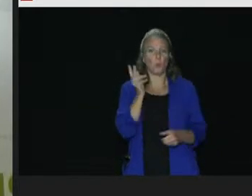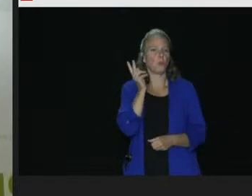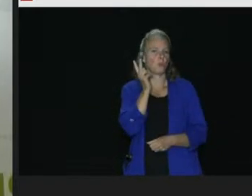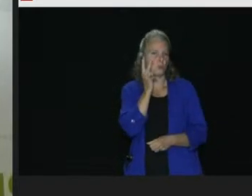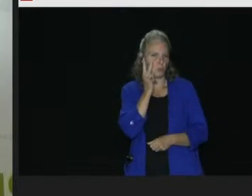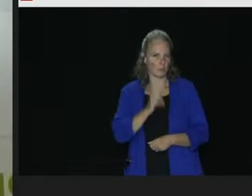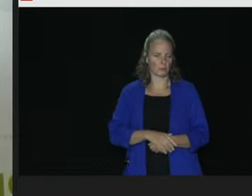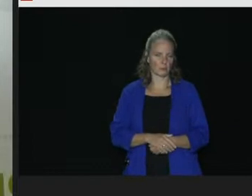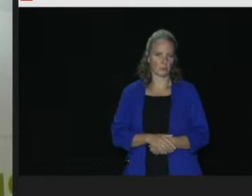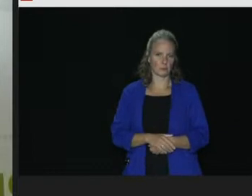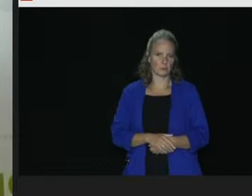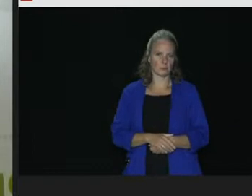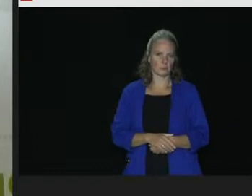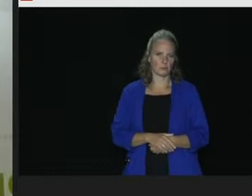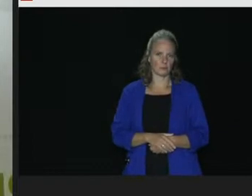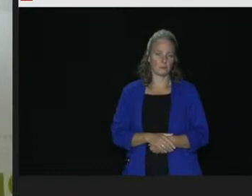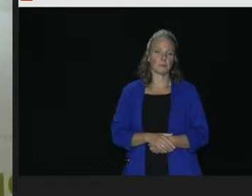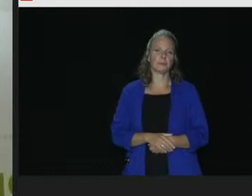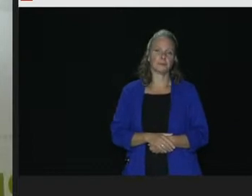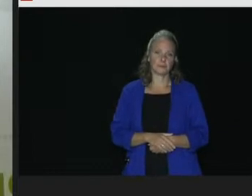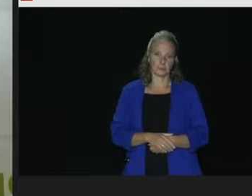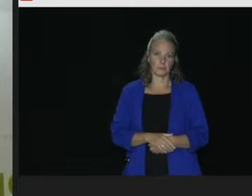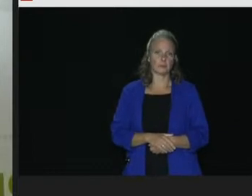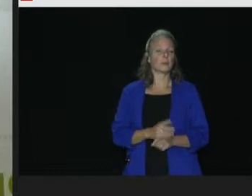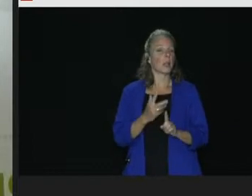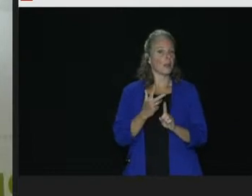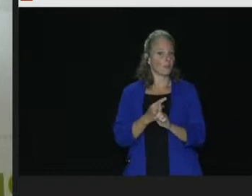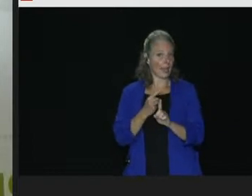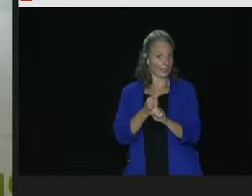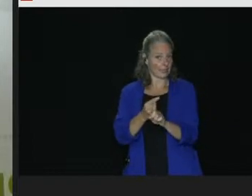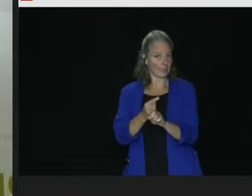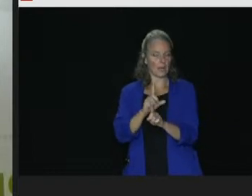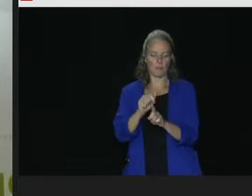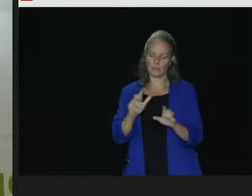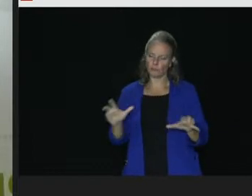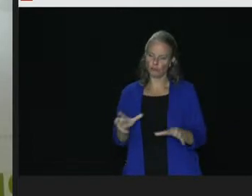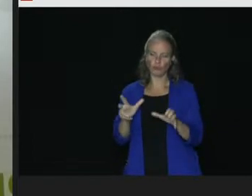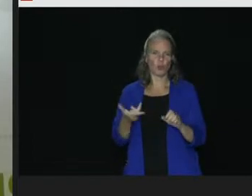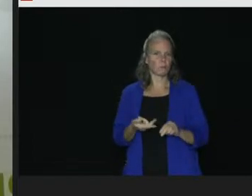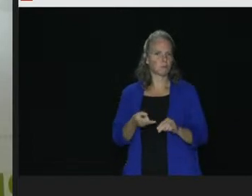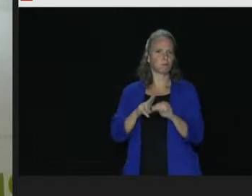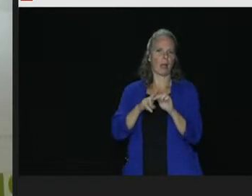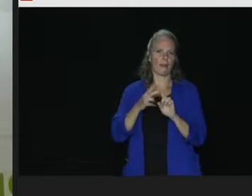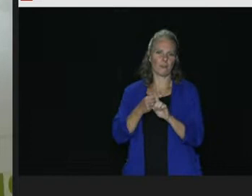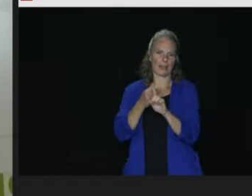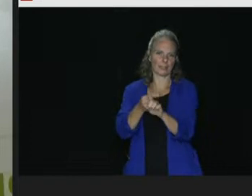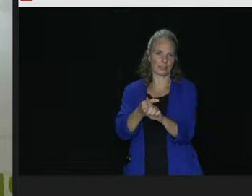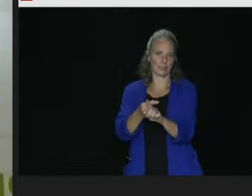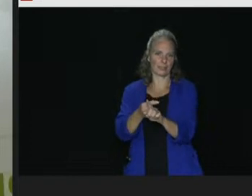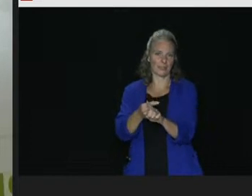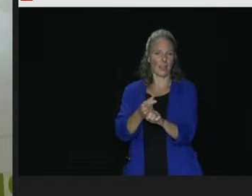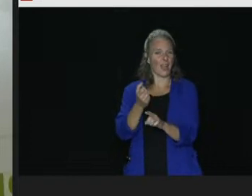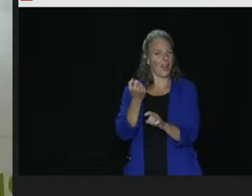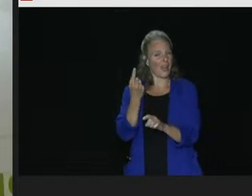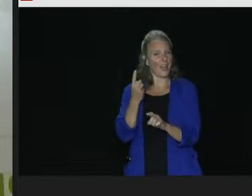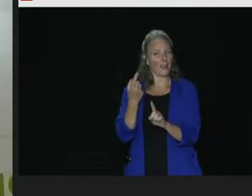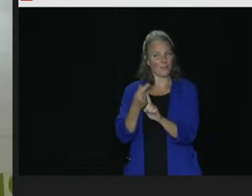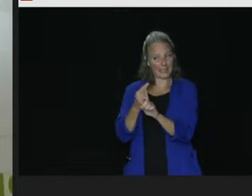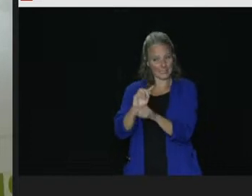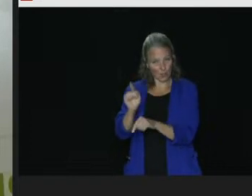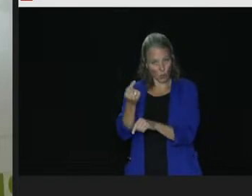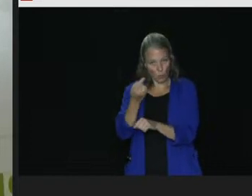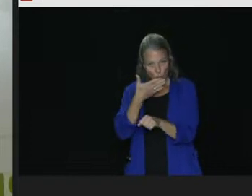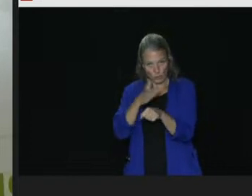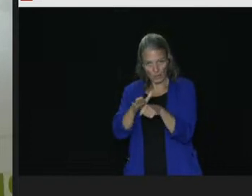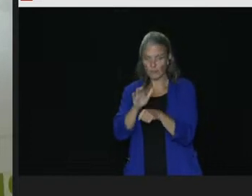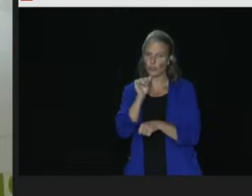while the vaccine, of course, the coverage is increasing. You can't just rely on the vaccinations alone. I would have